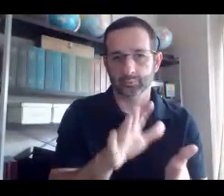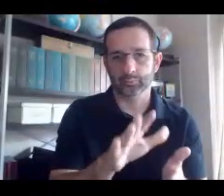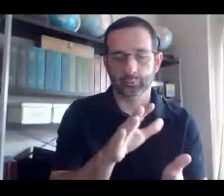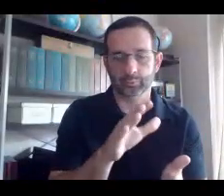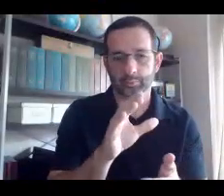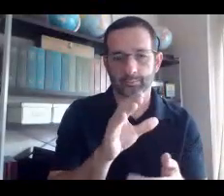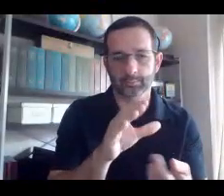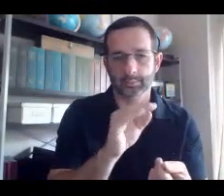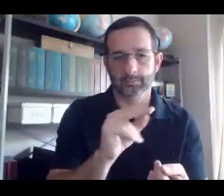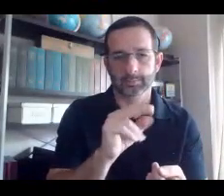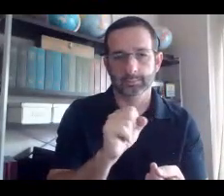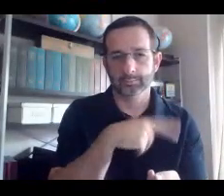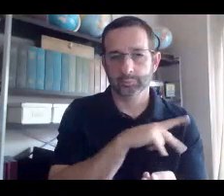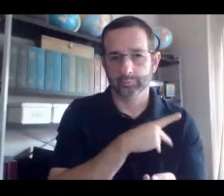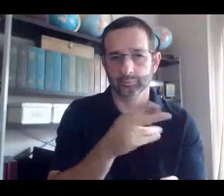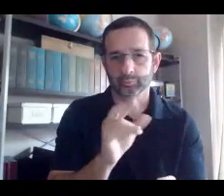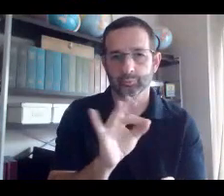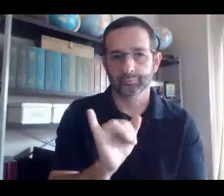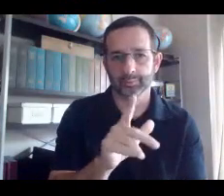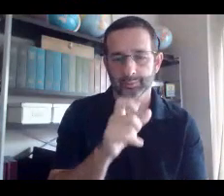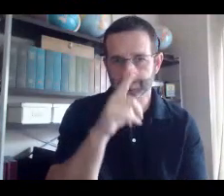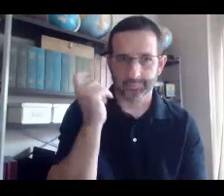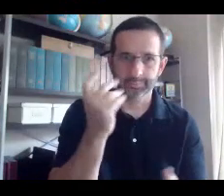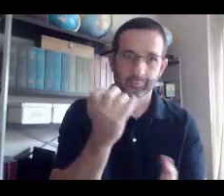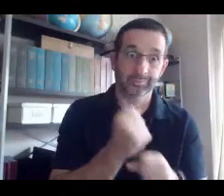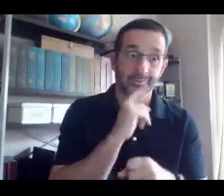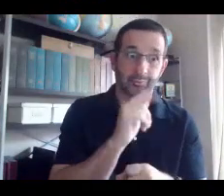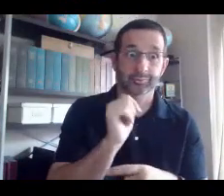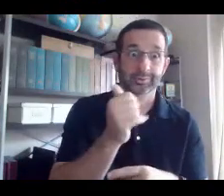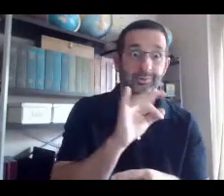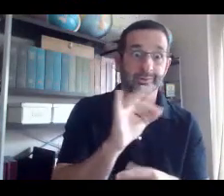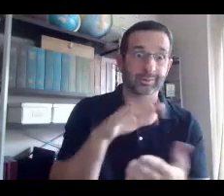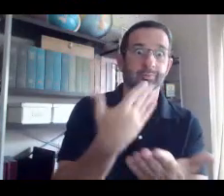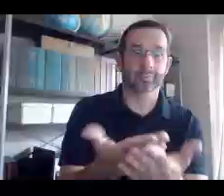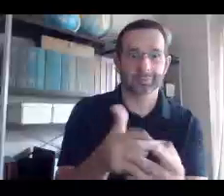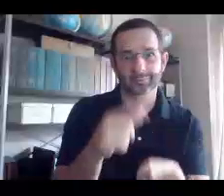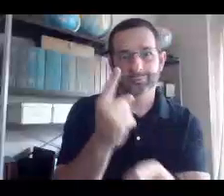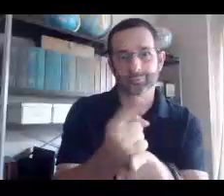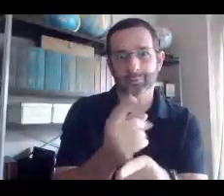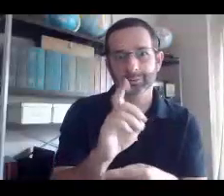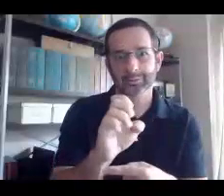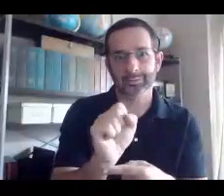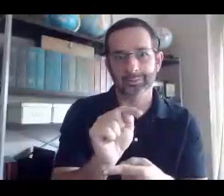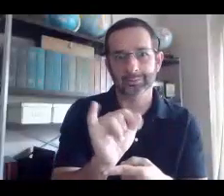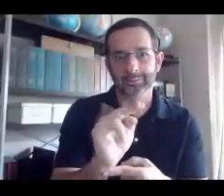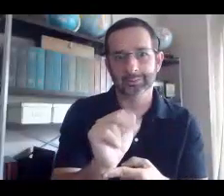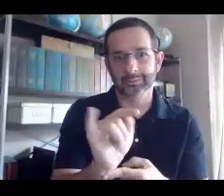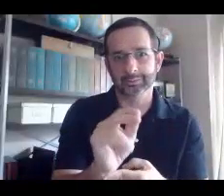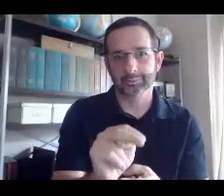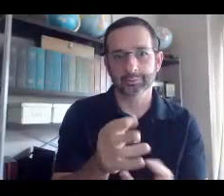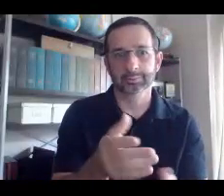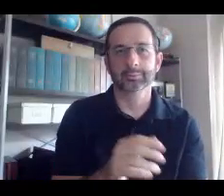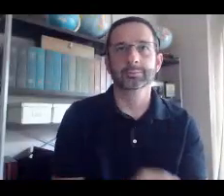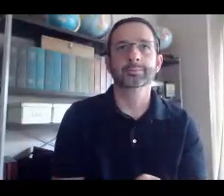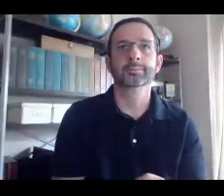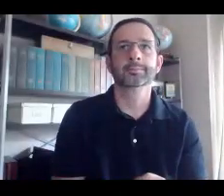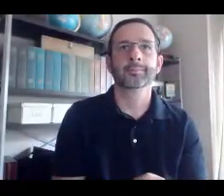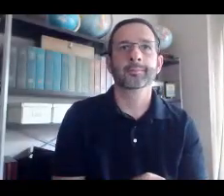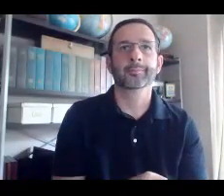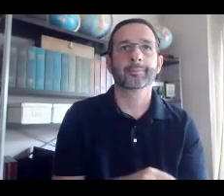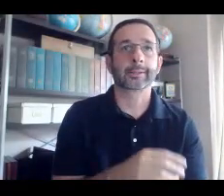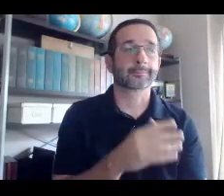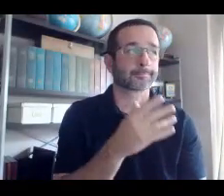address and make sure that all of that is updated within your Commons personal profile, because you want to ensure that the 1099